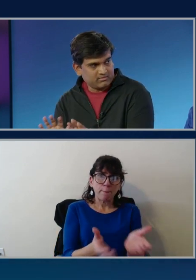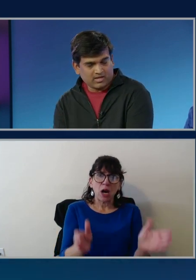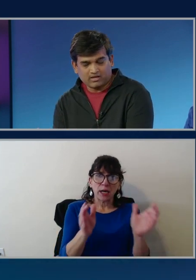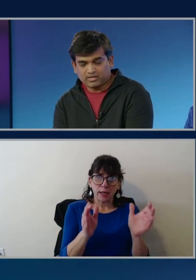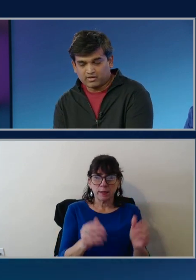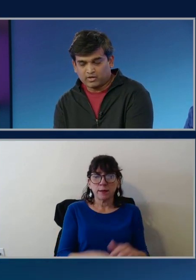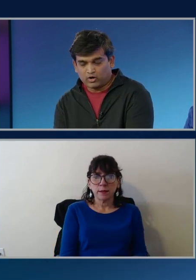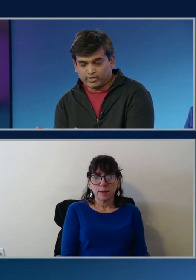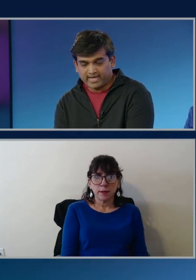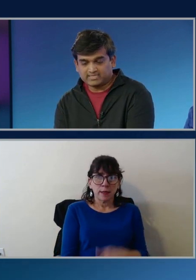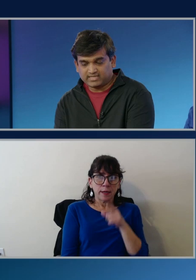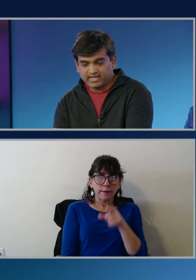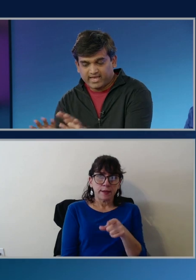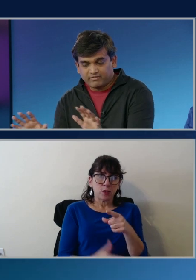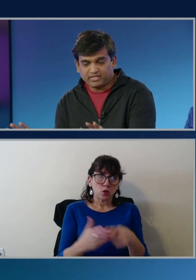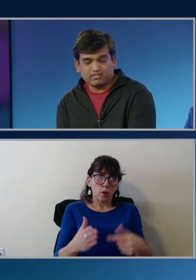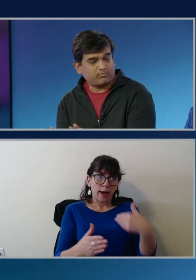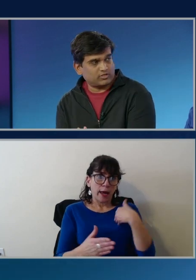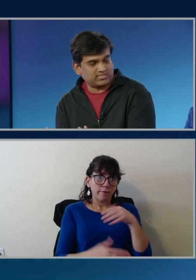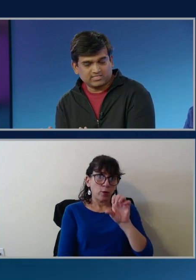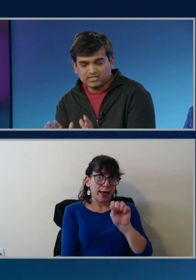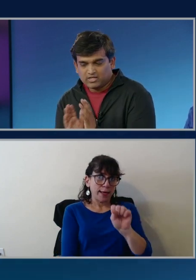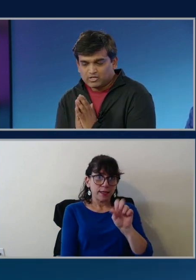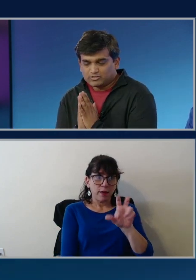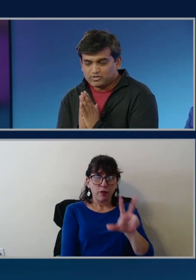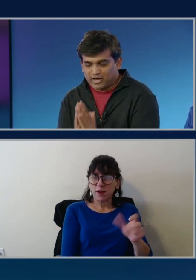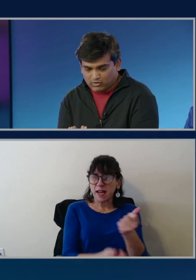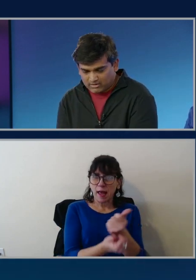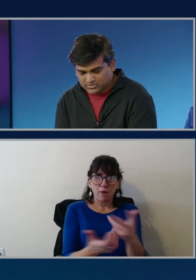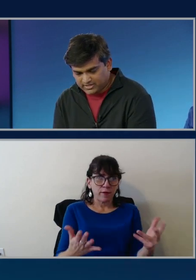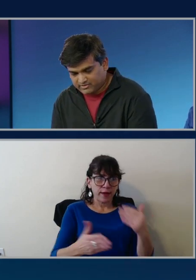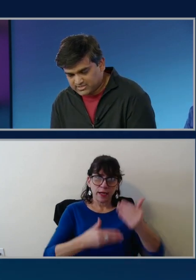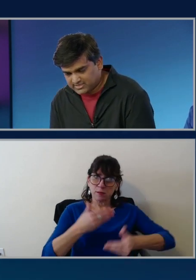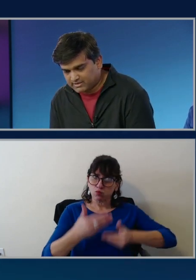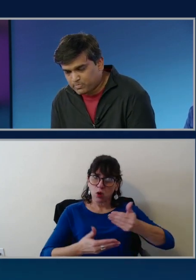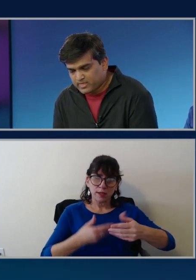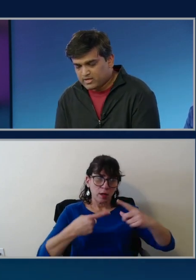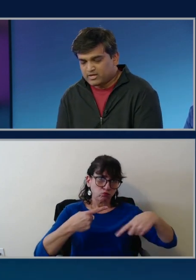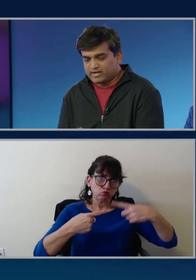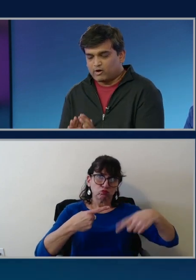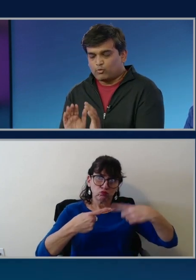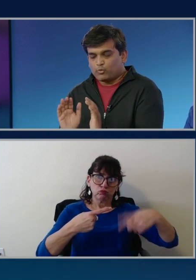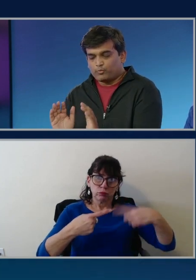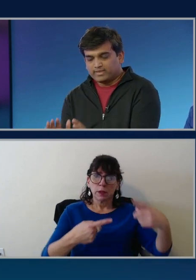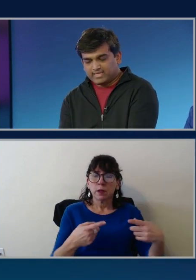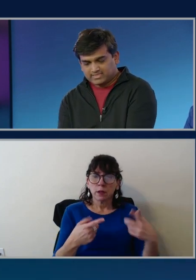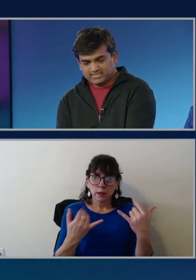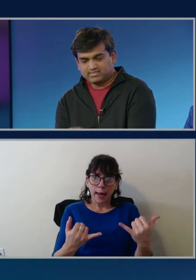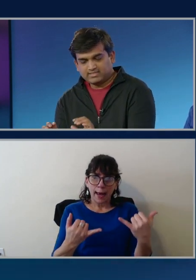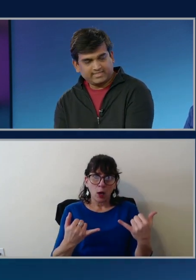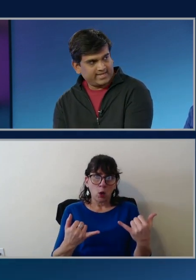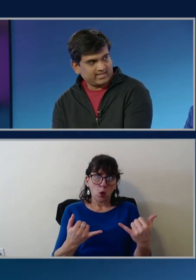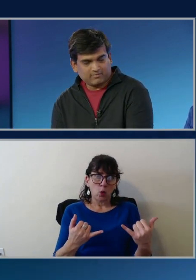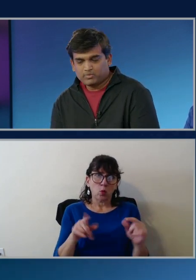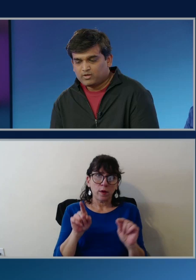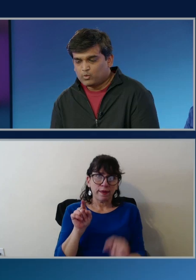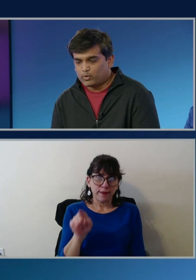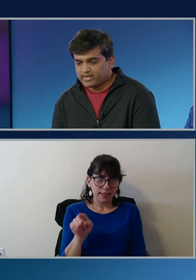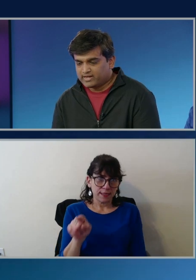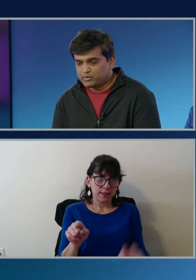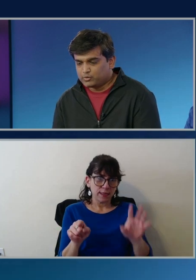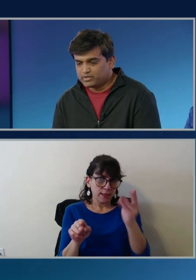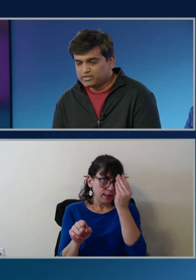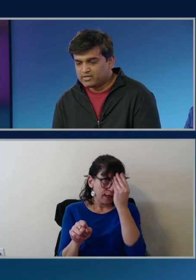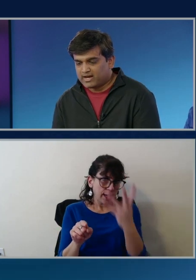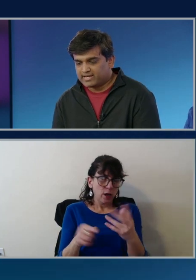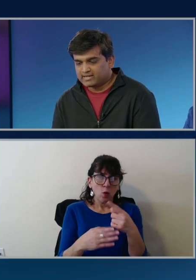have in on S3. Everything is processed. So now comes the interesting thing. Now with this data, what